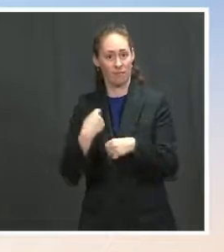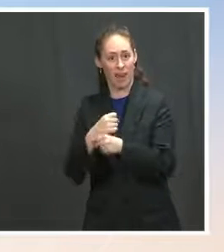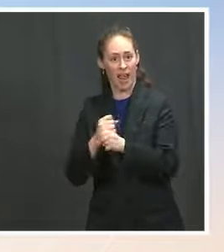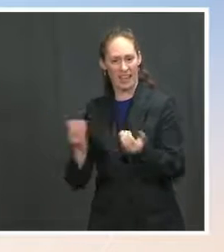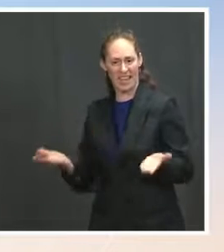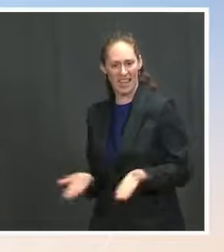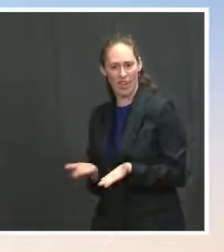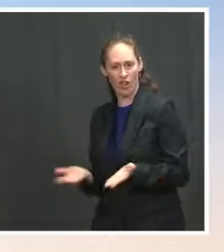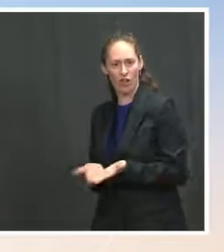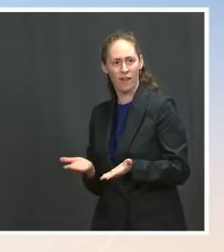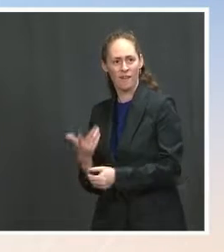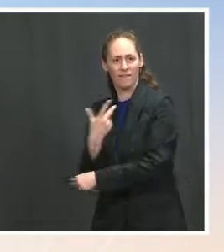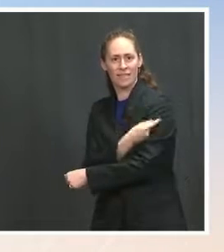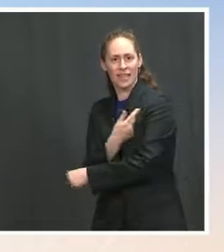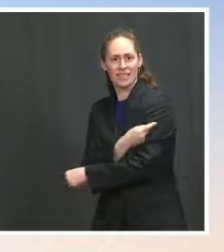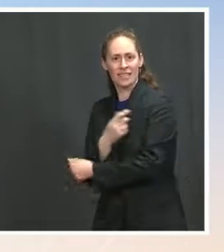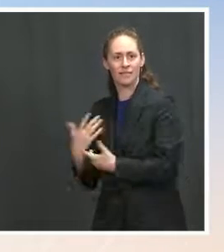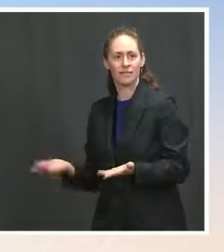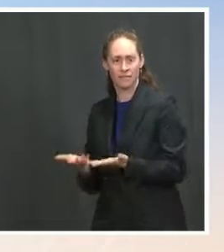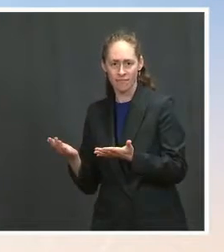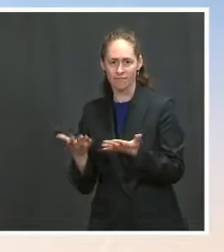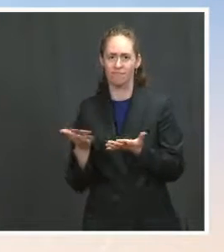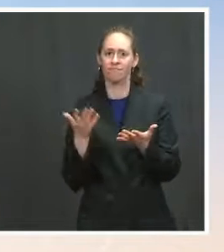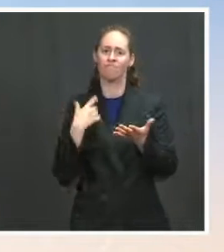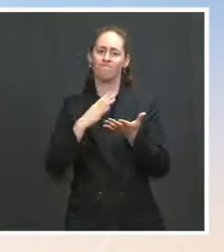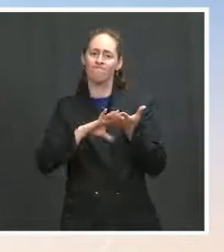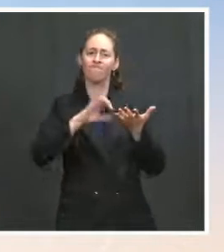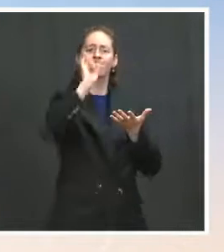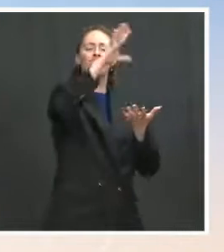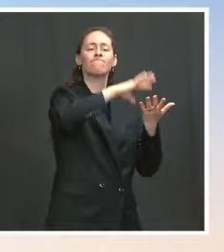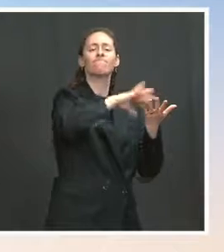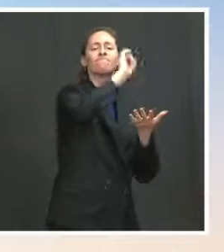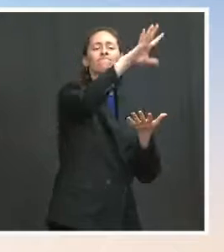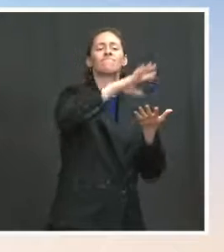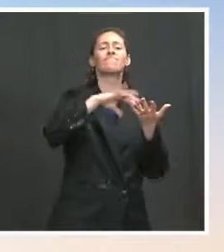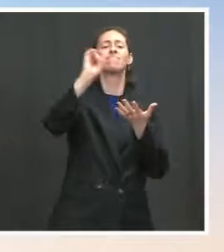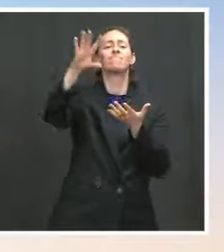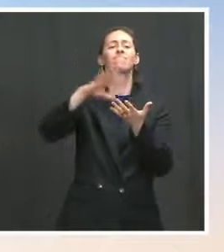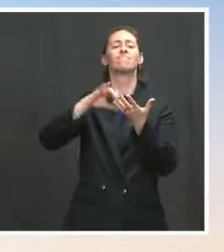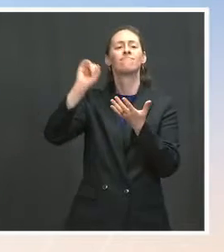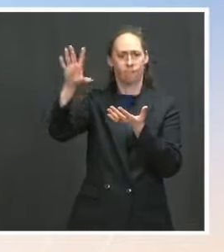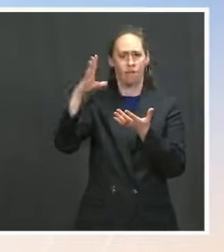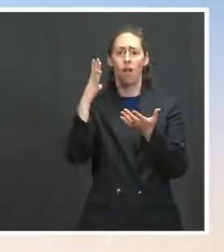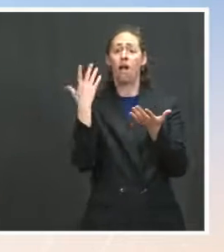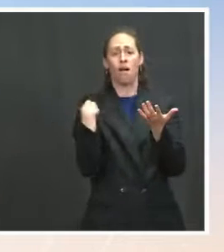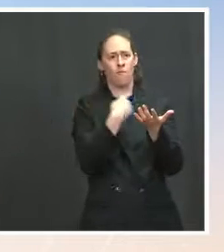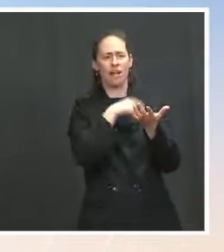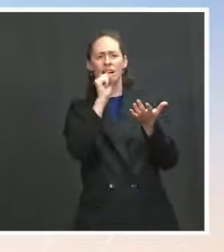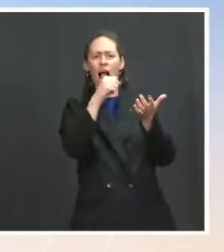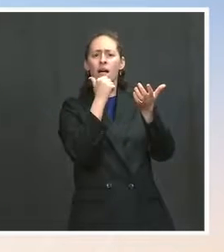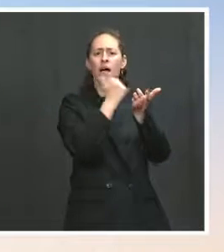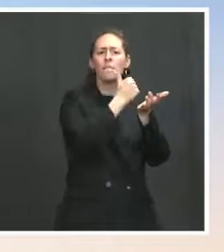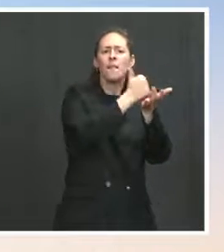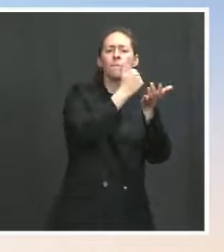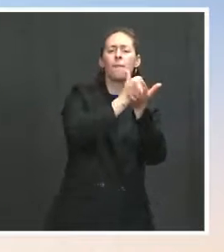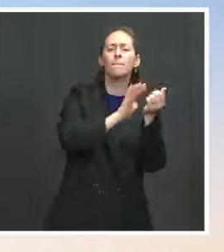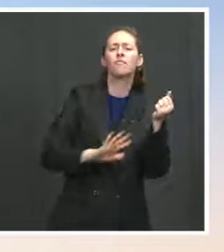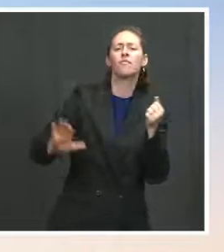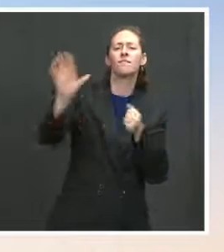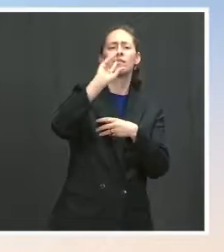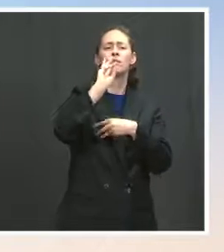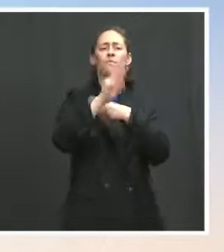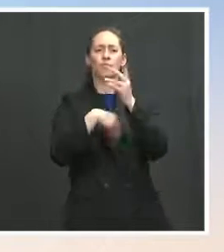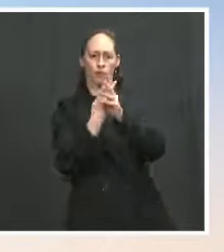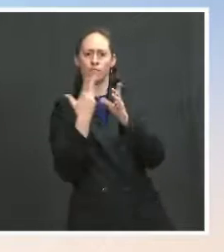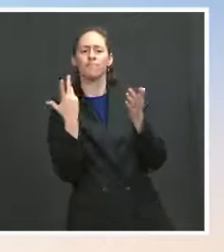production and manufacturing capacity and capabilities that can not only help the world beat this pandemic, but also helps prepare the world to respond to